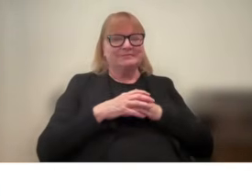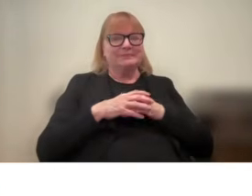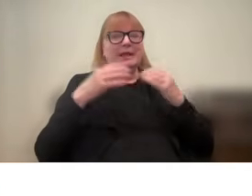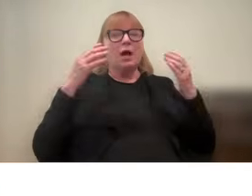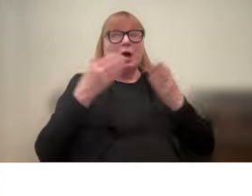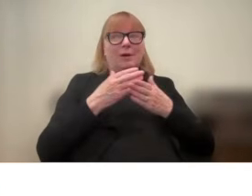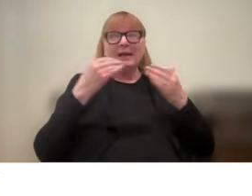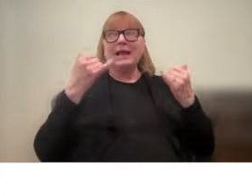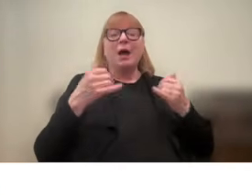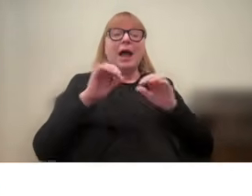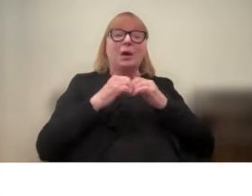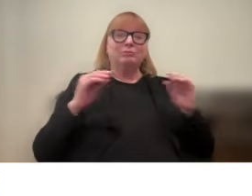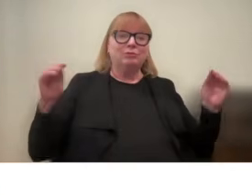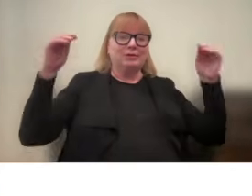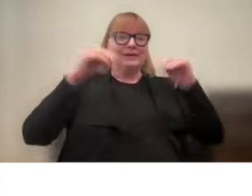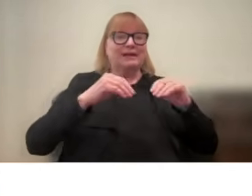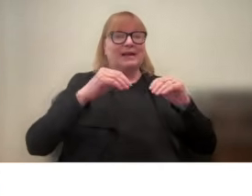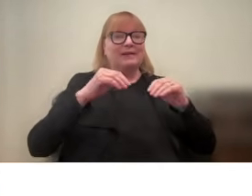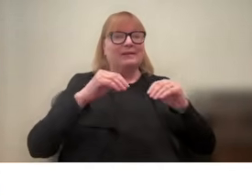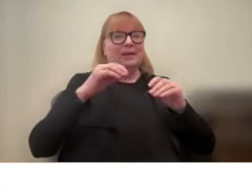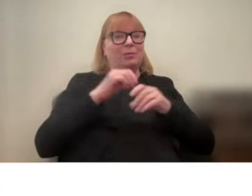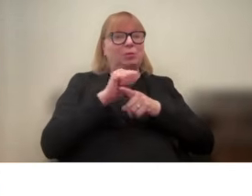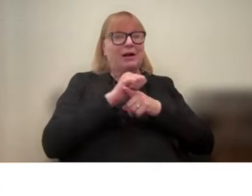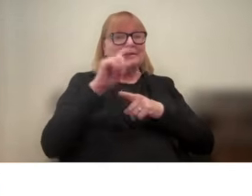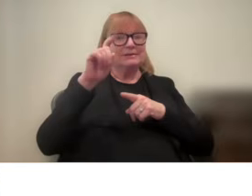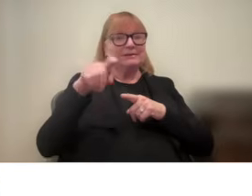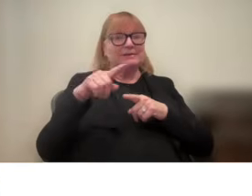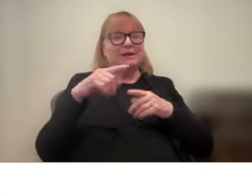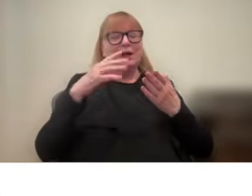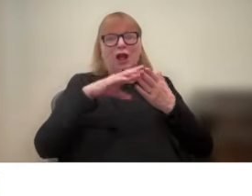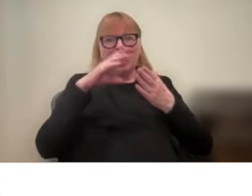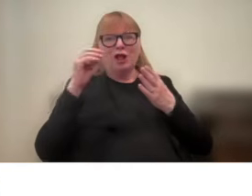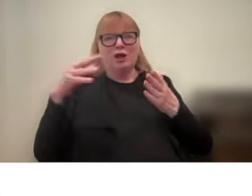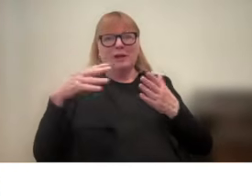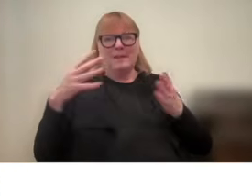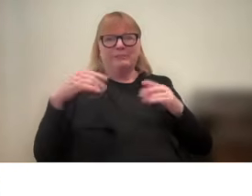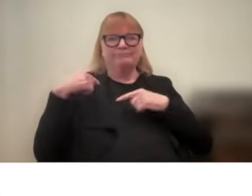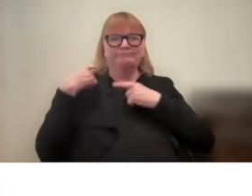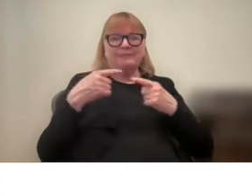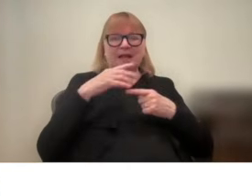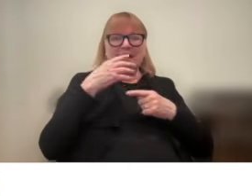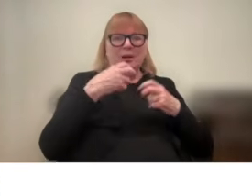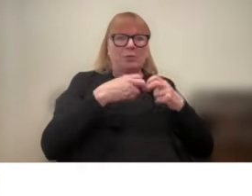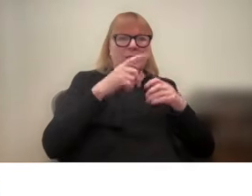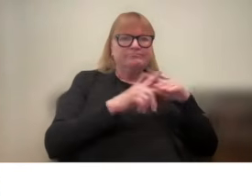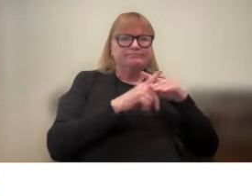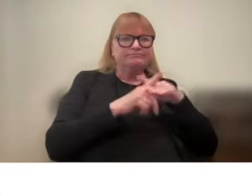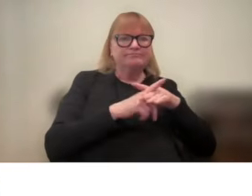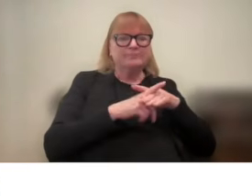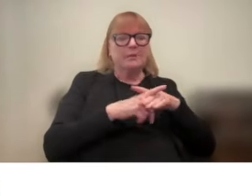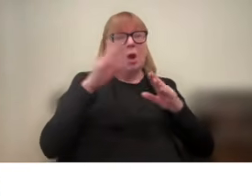All right, so how do we put all this into practice? We kind of learned about some of the problems that